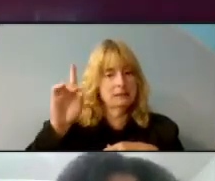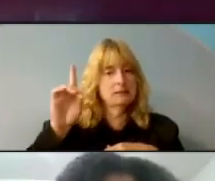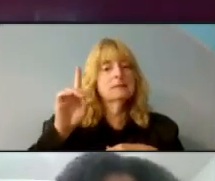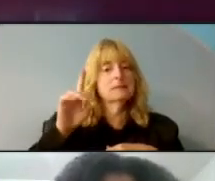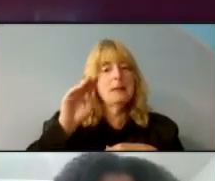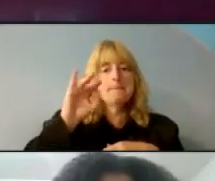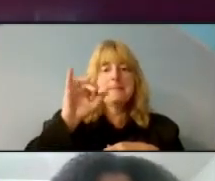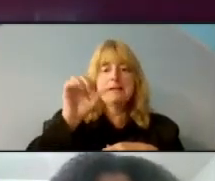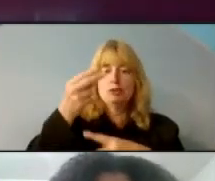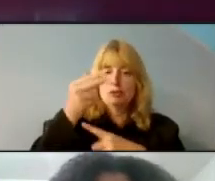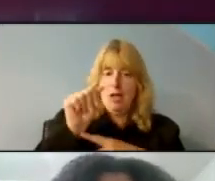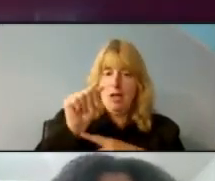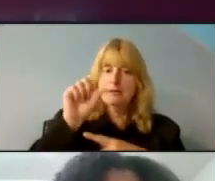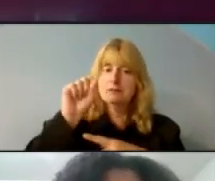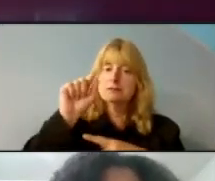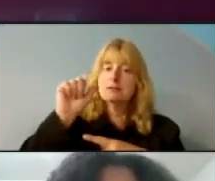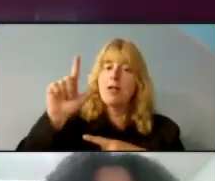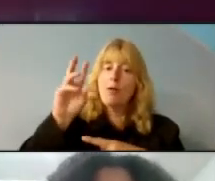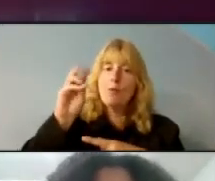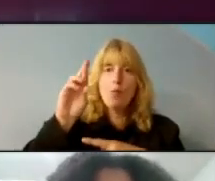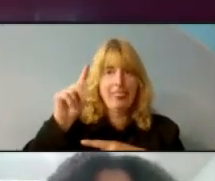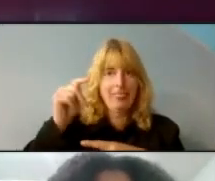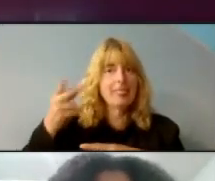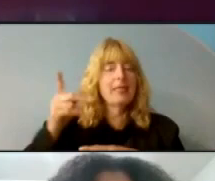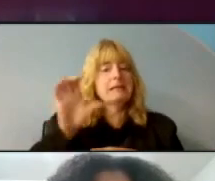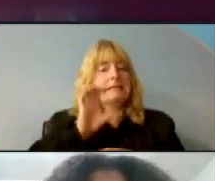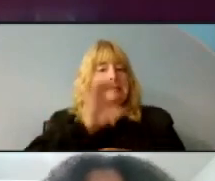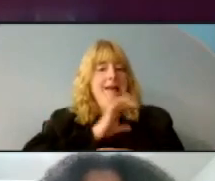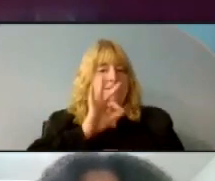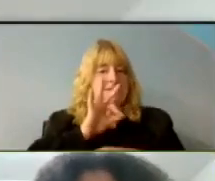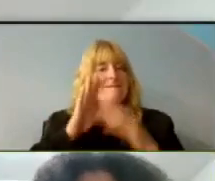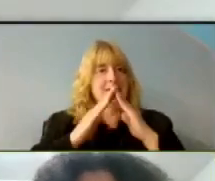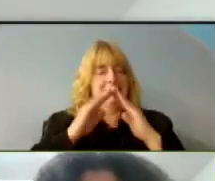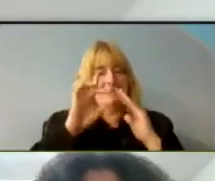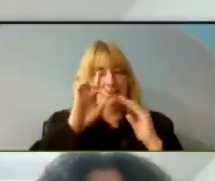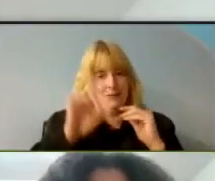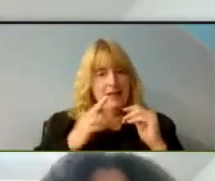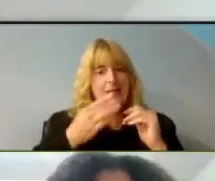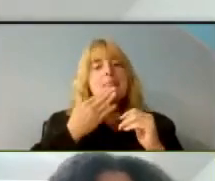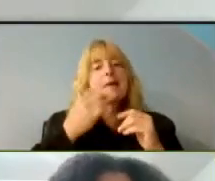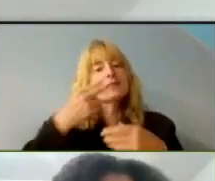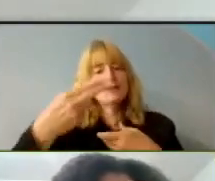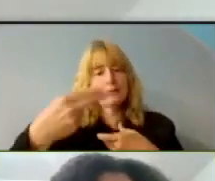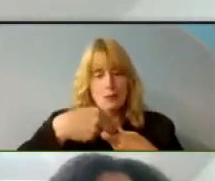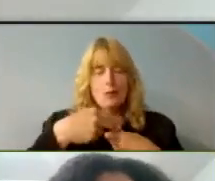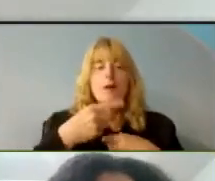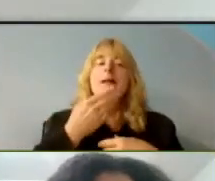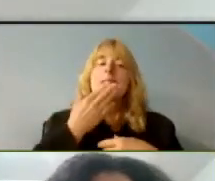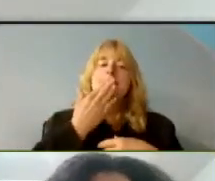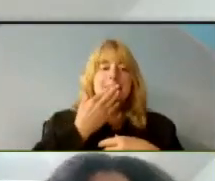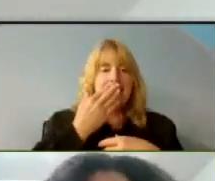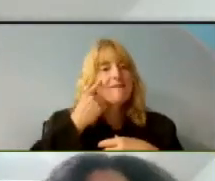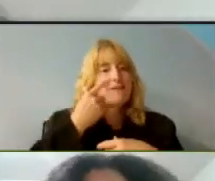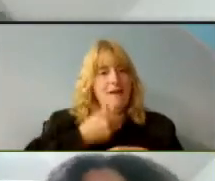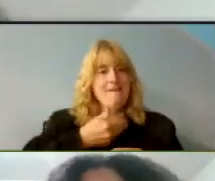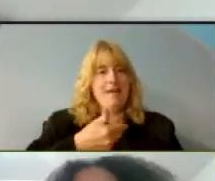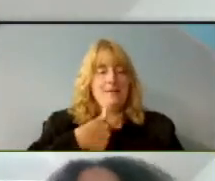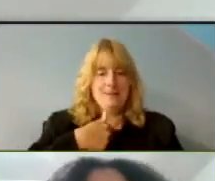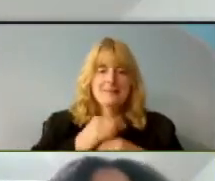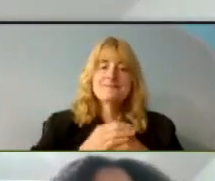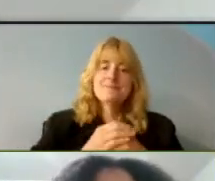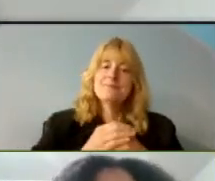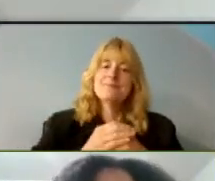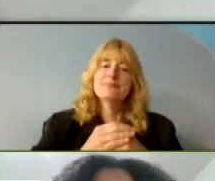Detroit. Misha, you're welcome. Please join us. Thank you. Thanks so much for having me.